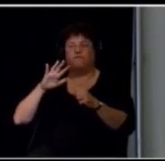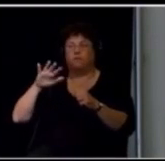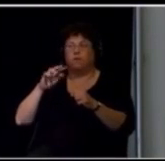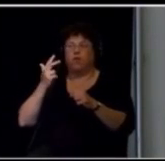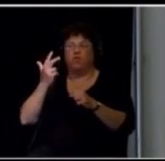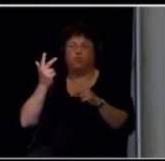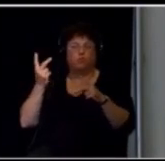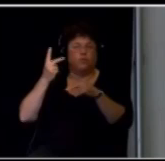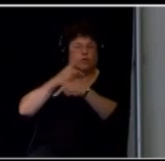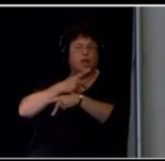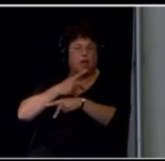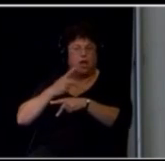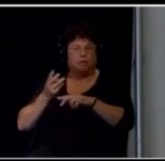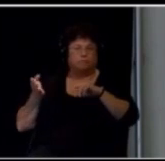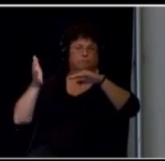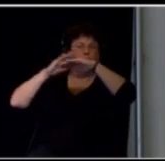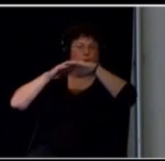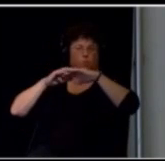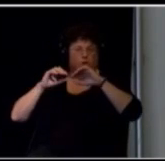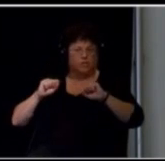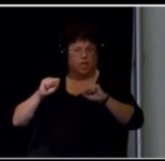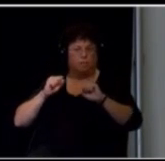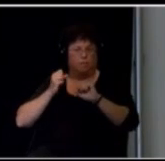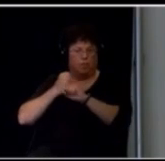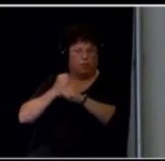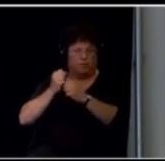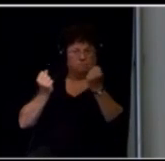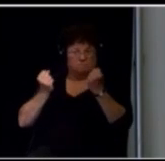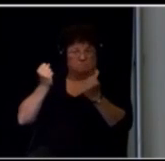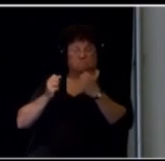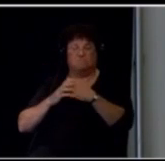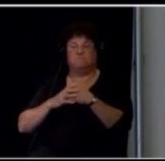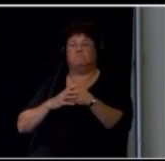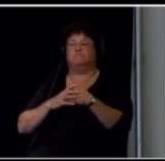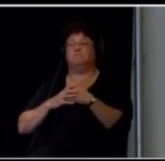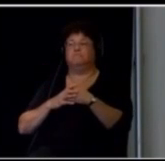a 3x increase in capability.